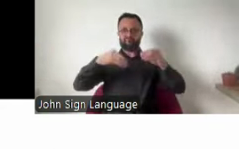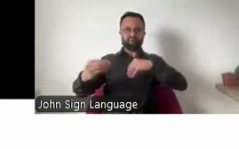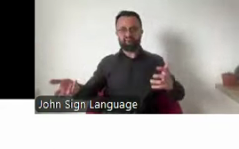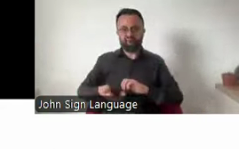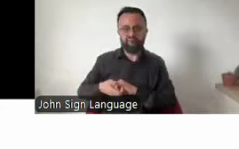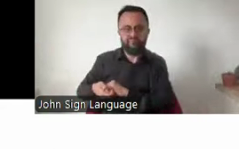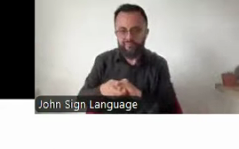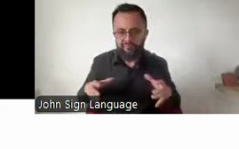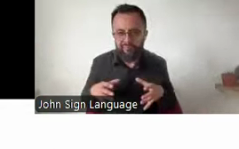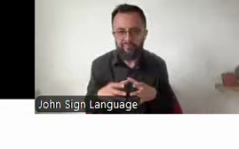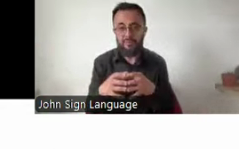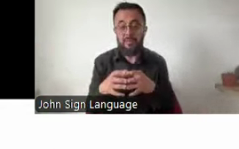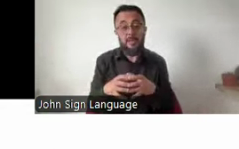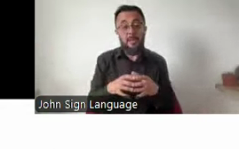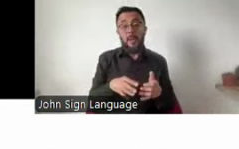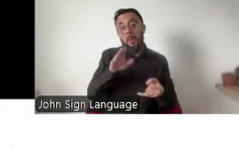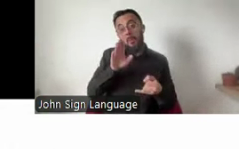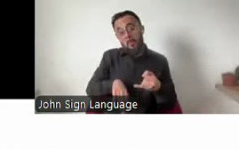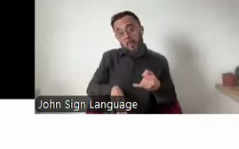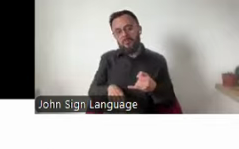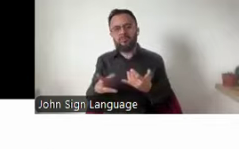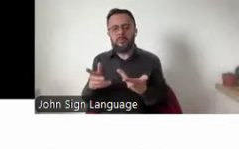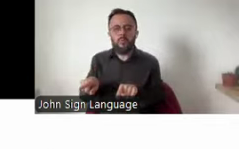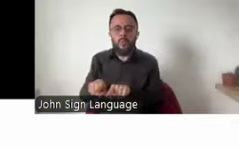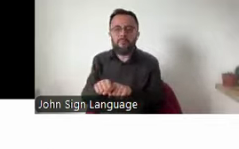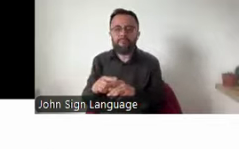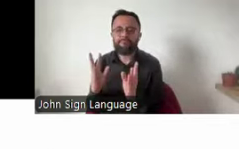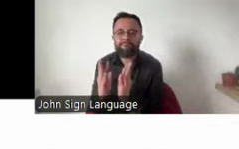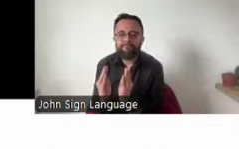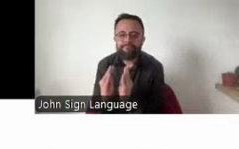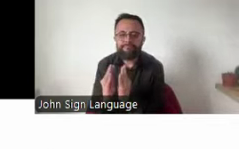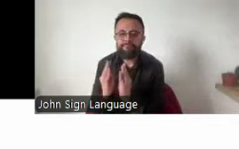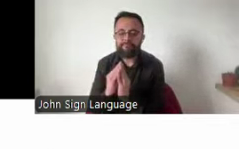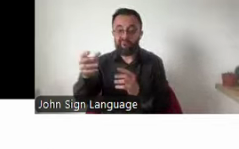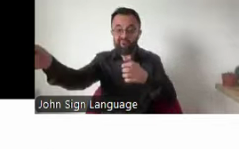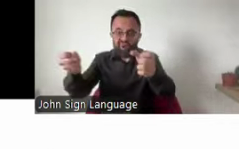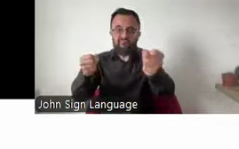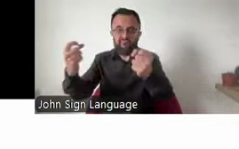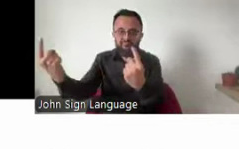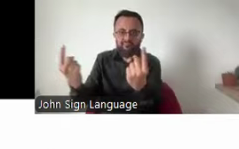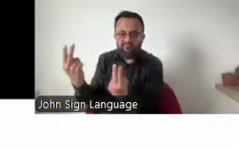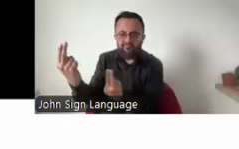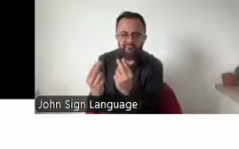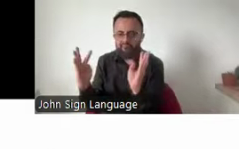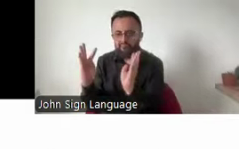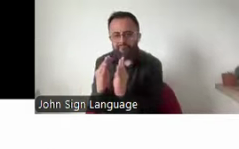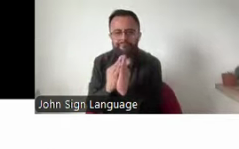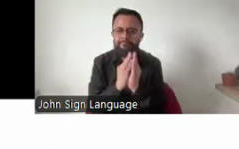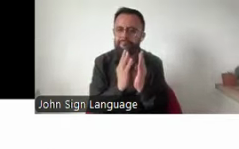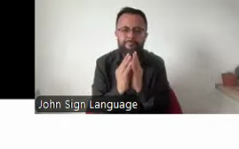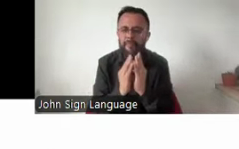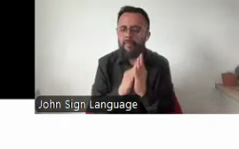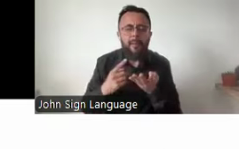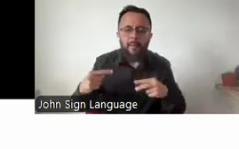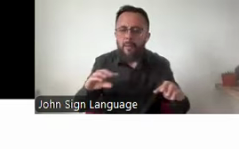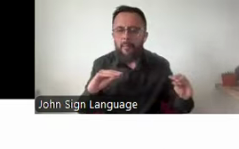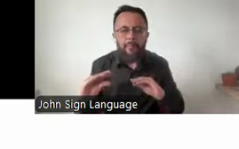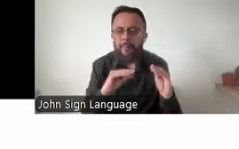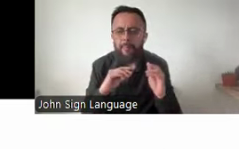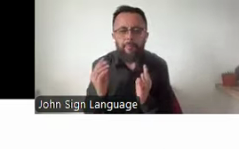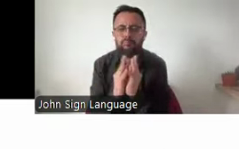unpack why this agenda is important and what we need to do together as the next steps. So this is step